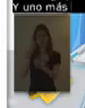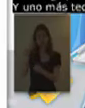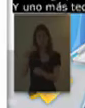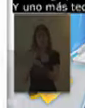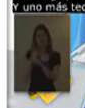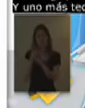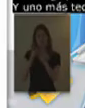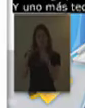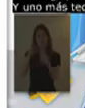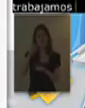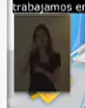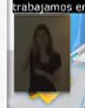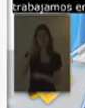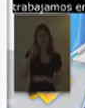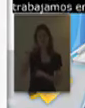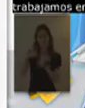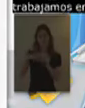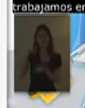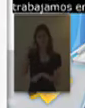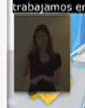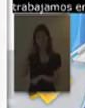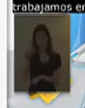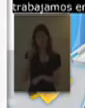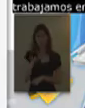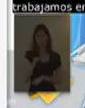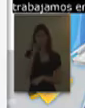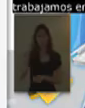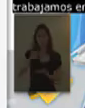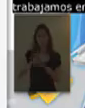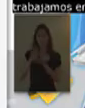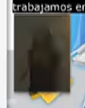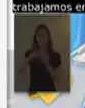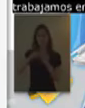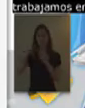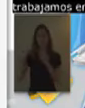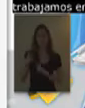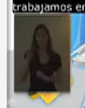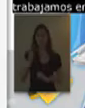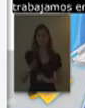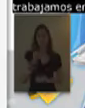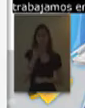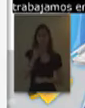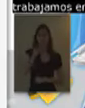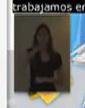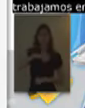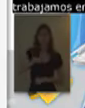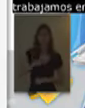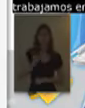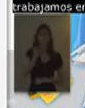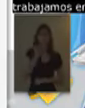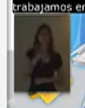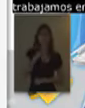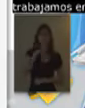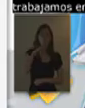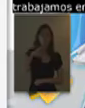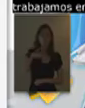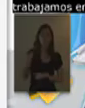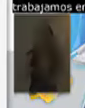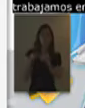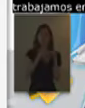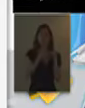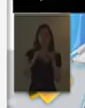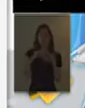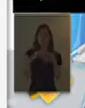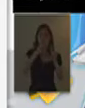work on R&D and technological services. And if any of these sound familiar, well, we could talk